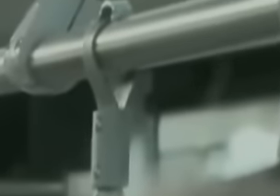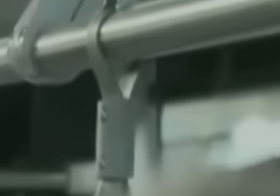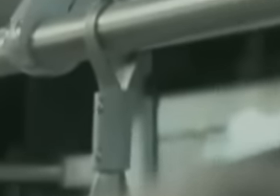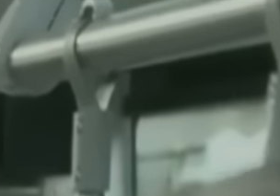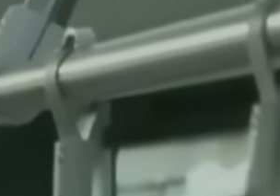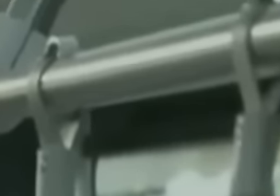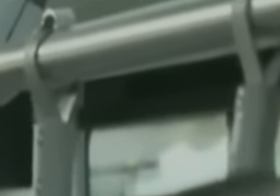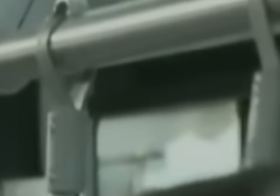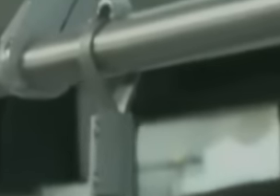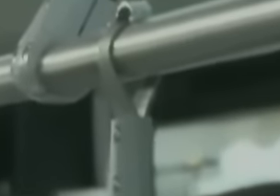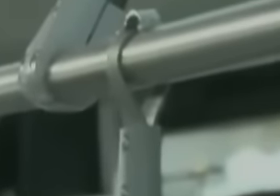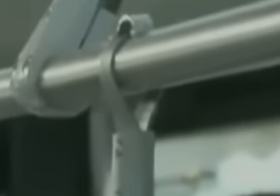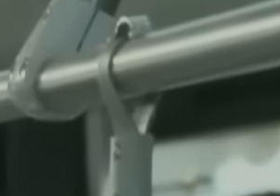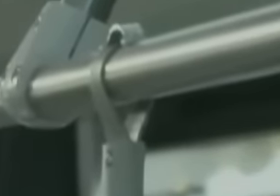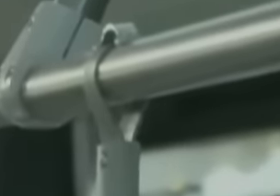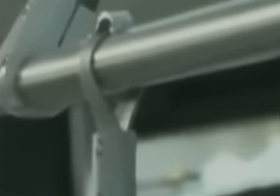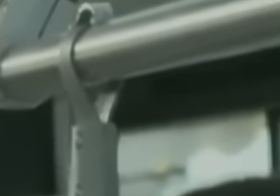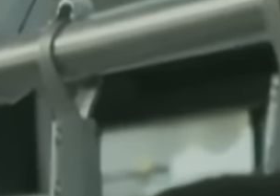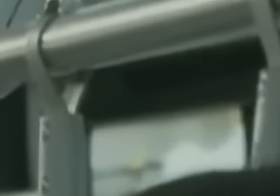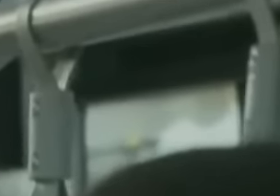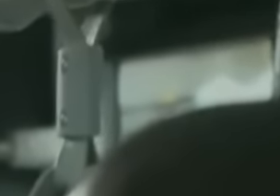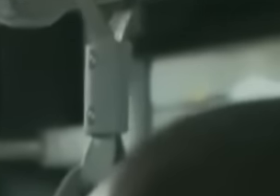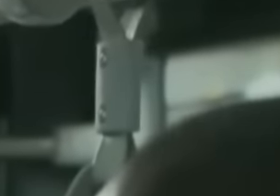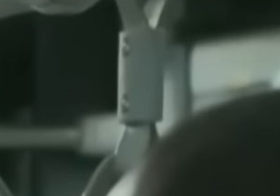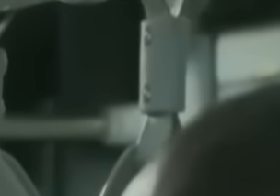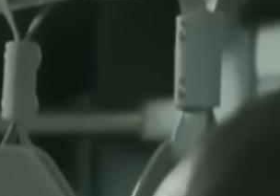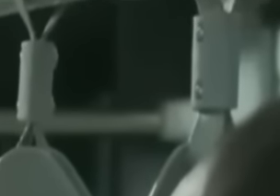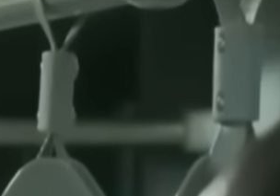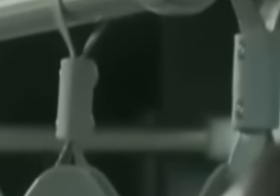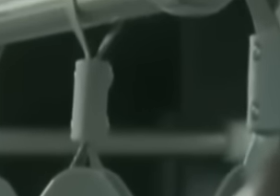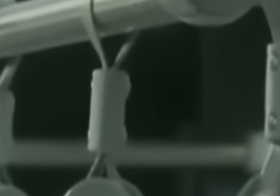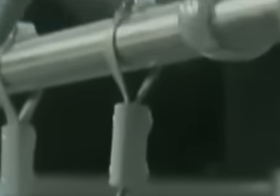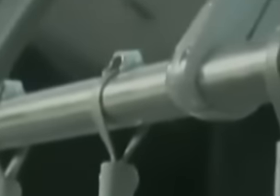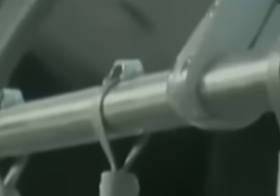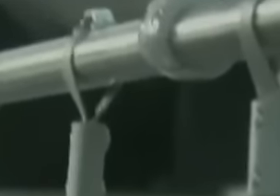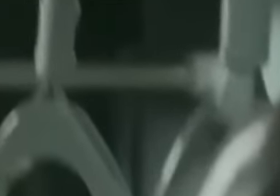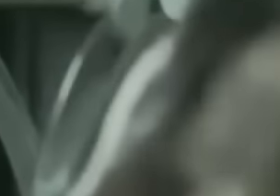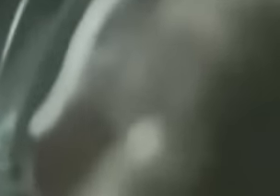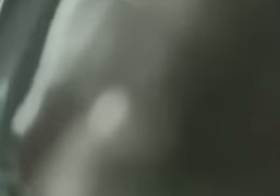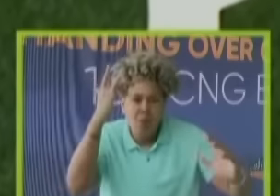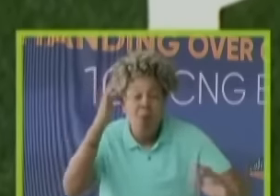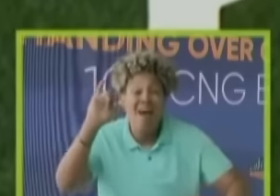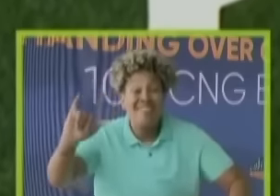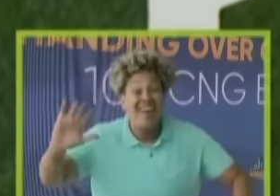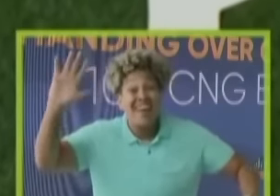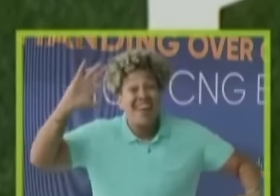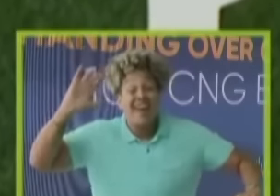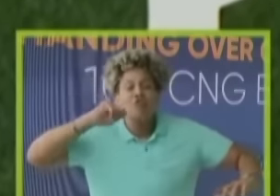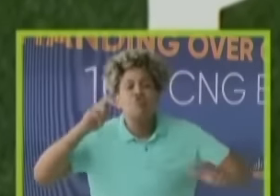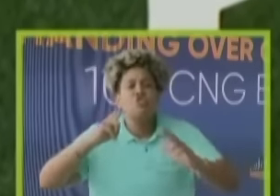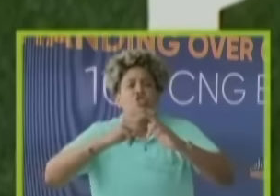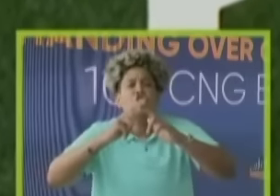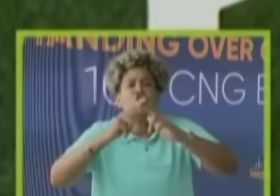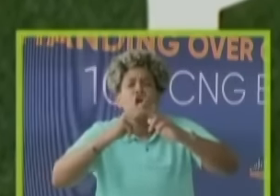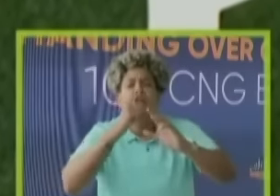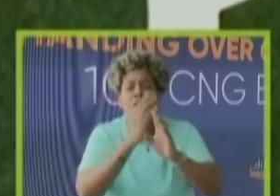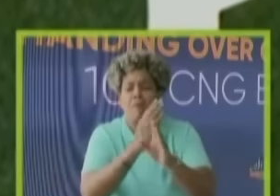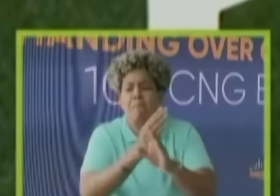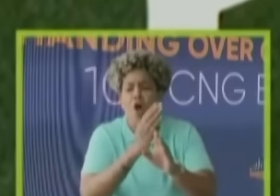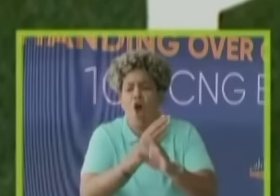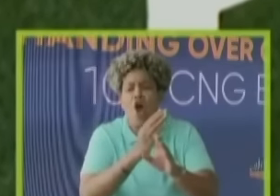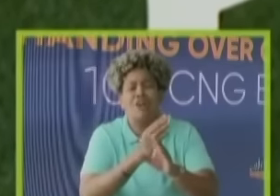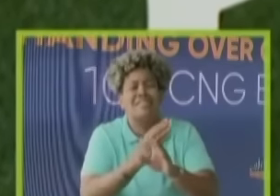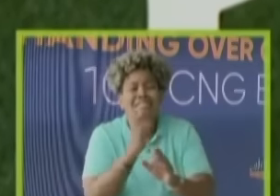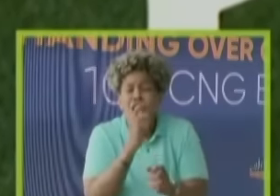to improve productivity of the nation, and they are proof of proper fiscal management. The shortage of the bus is not the